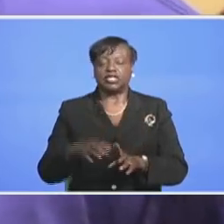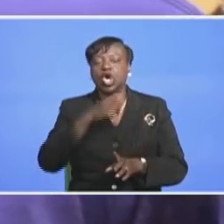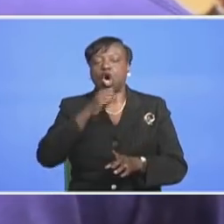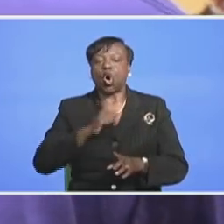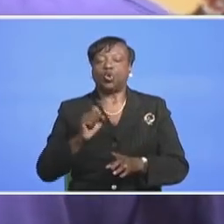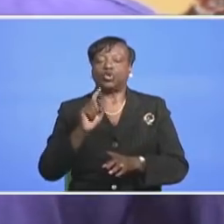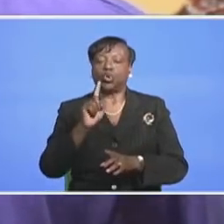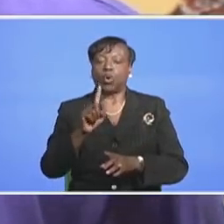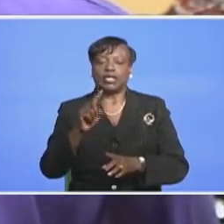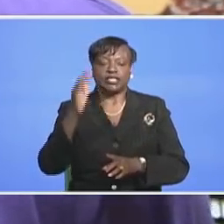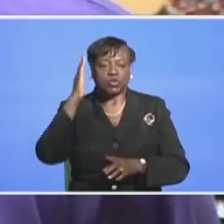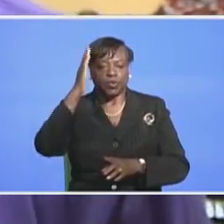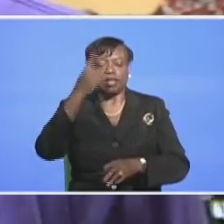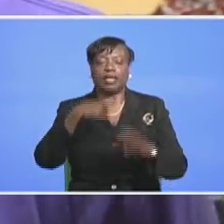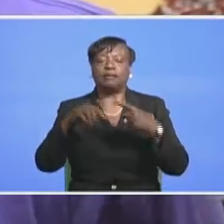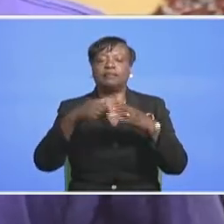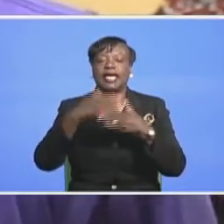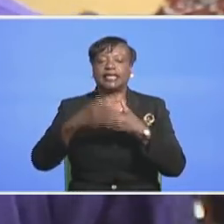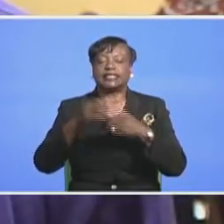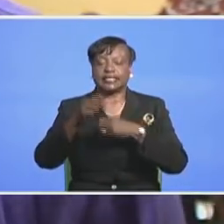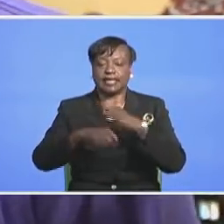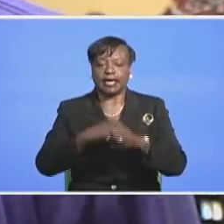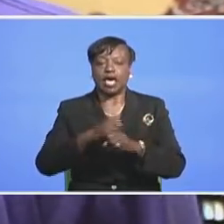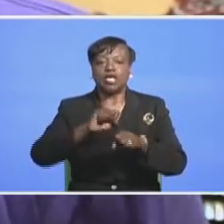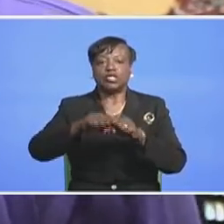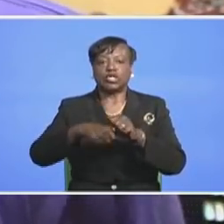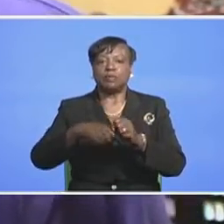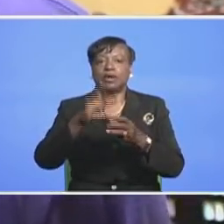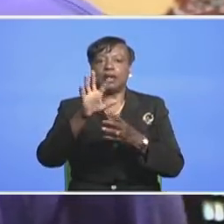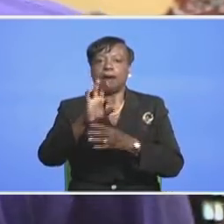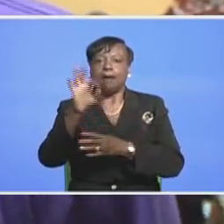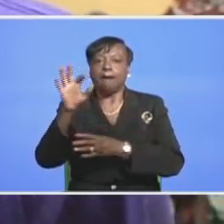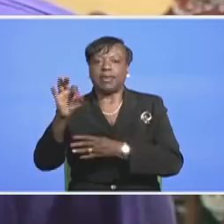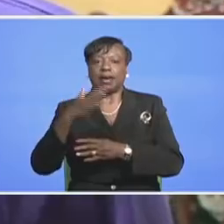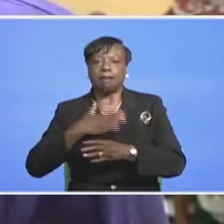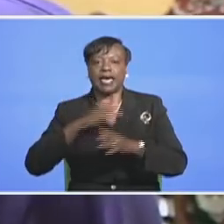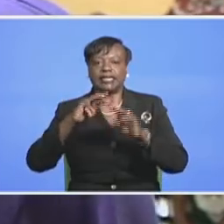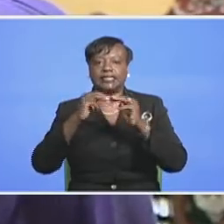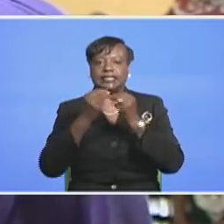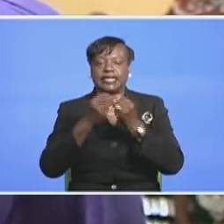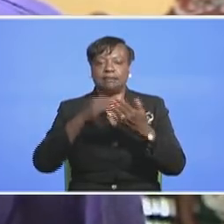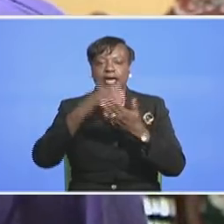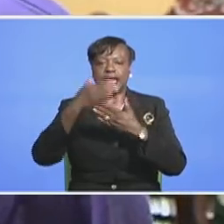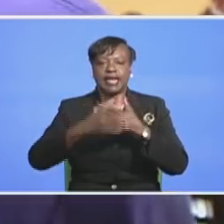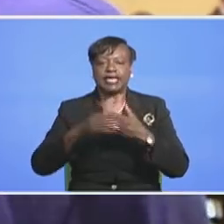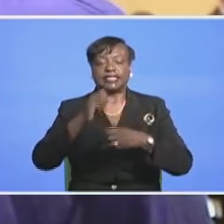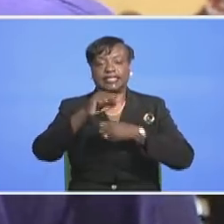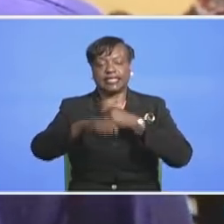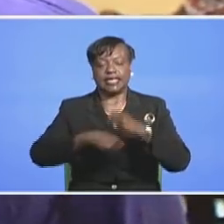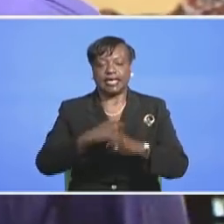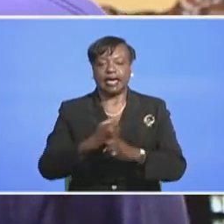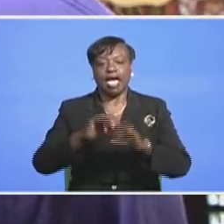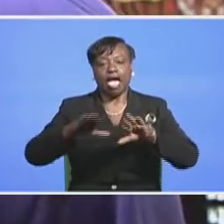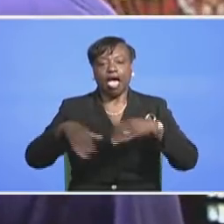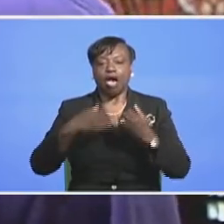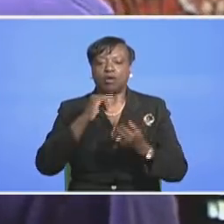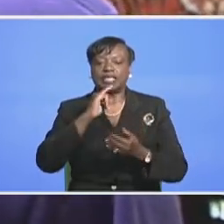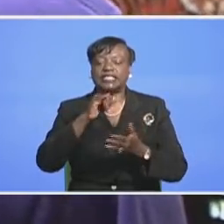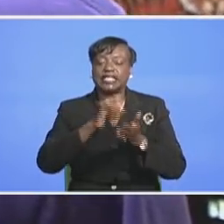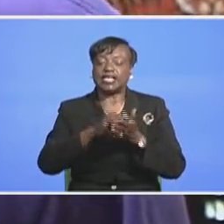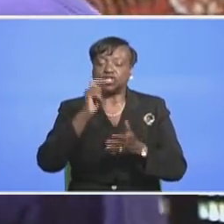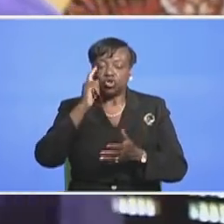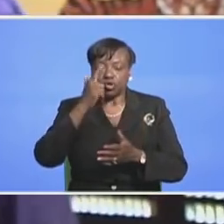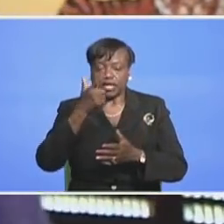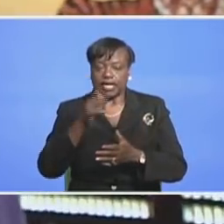out who I'm going to pick for my team next year. To see, which level they are right now. And how's that looking? How did they filter into your